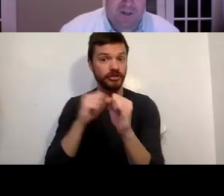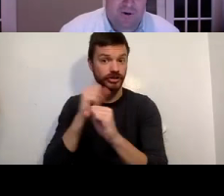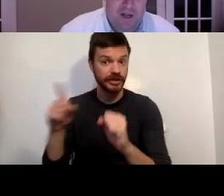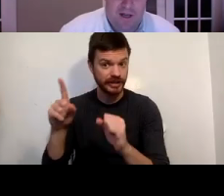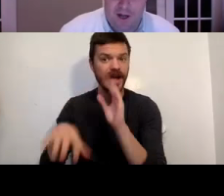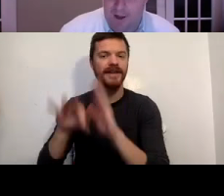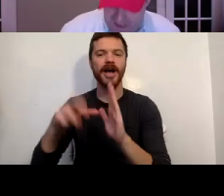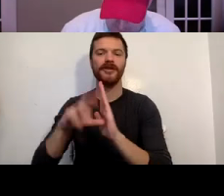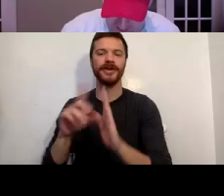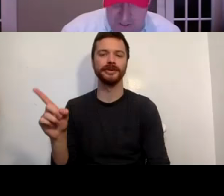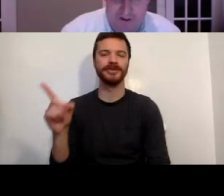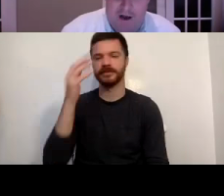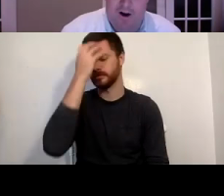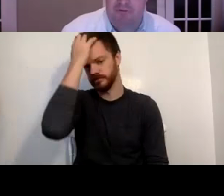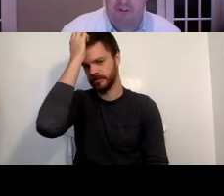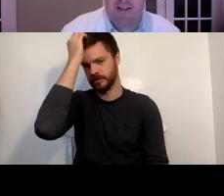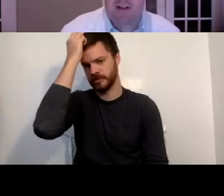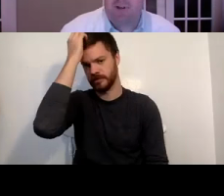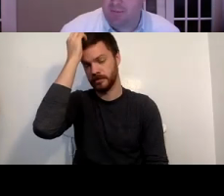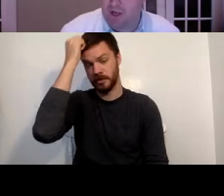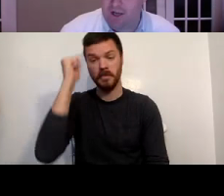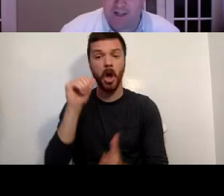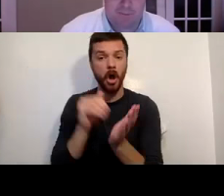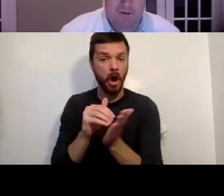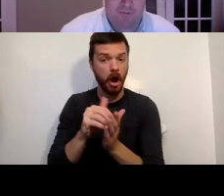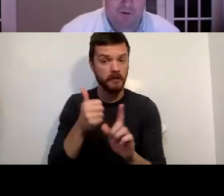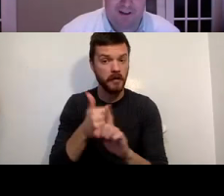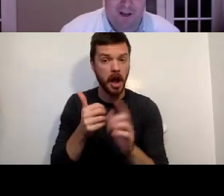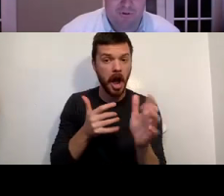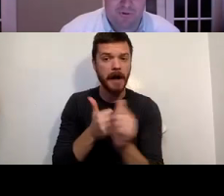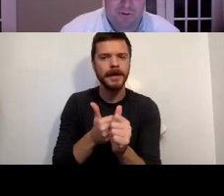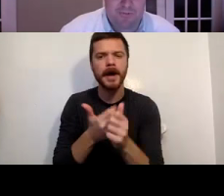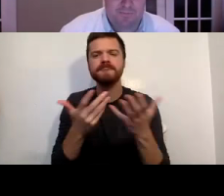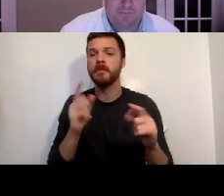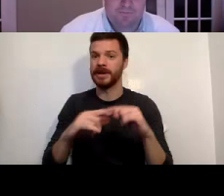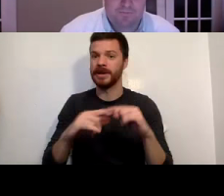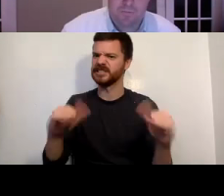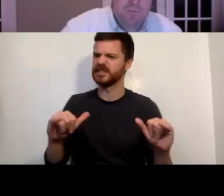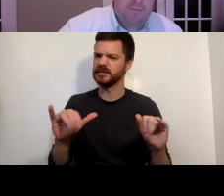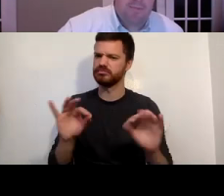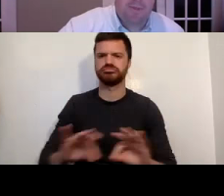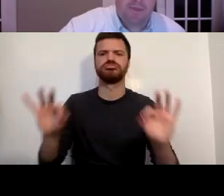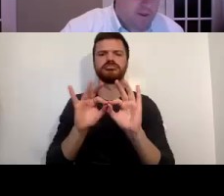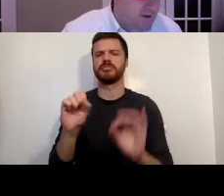so I'm not positive how often that's updated, but it's been a really valuable source.